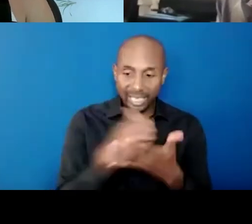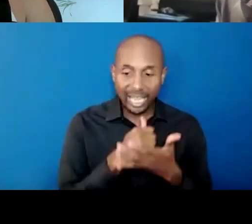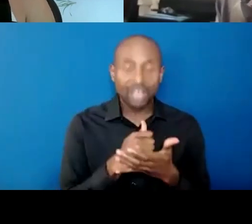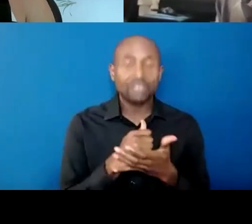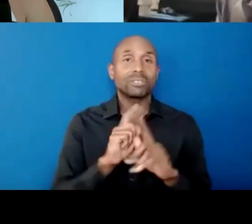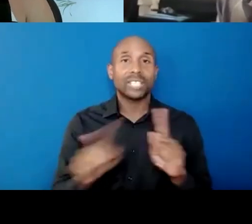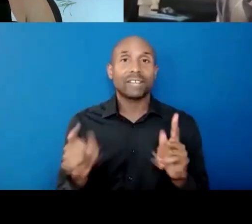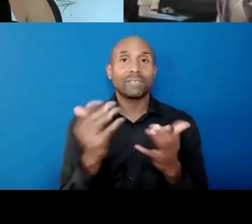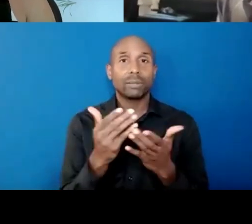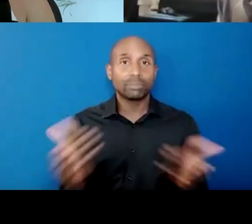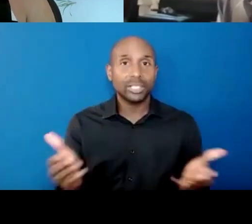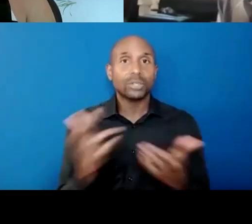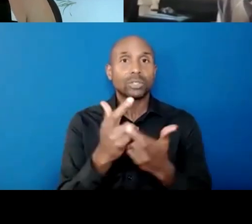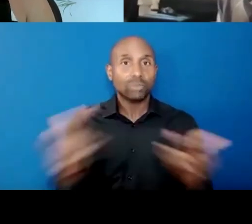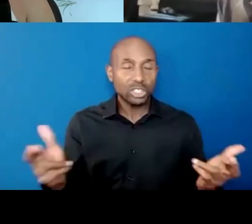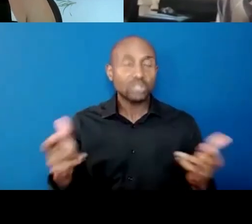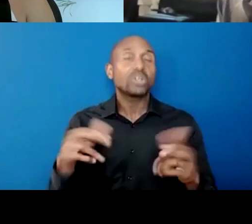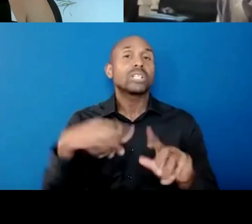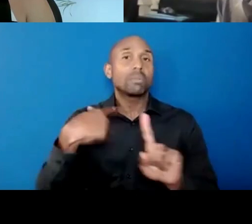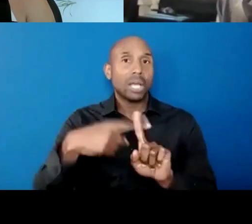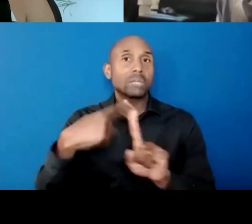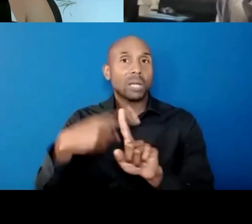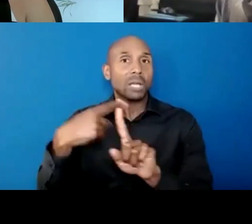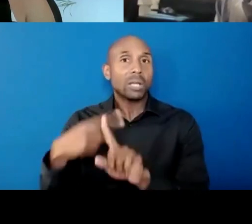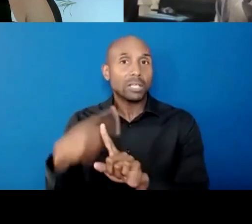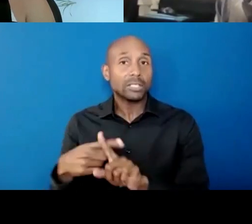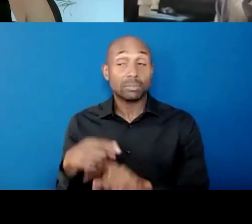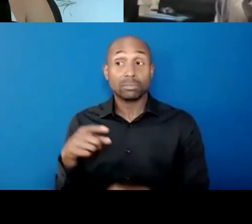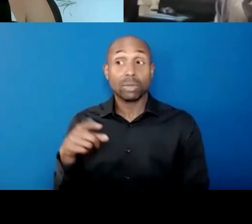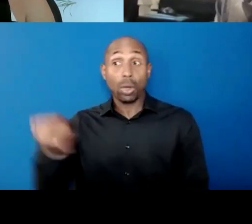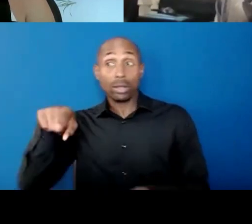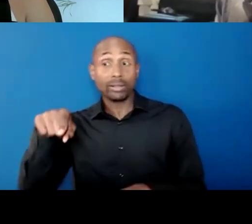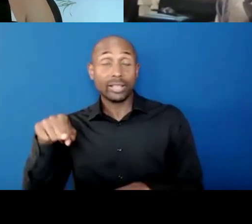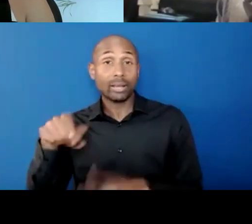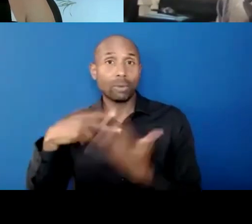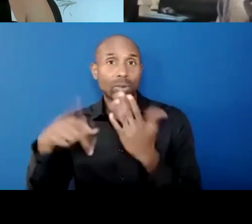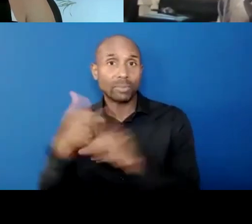constituents' particular needs. You know, it used to be